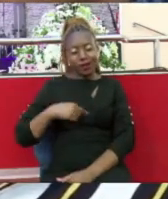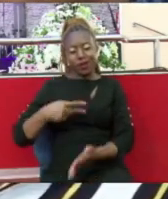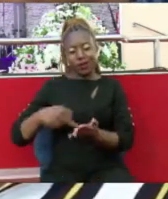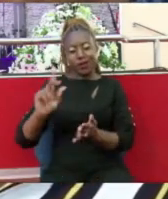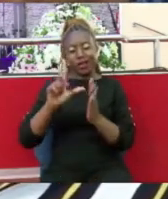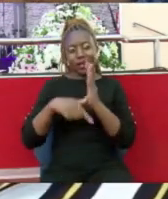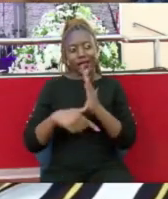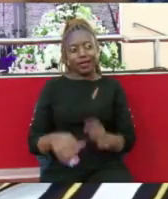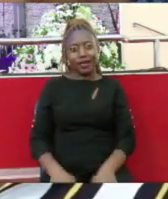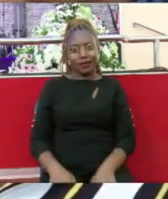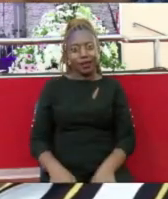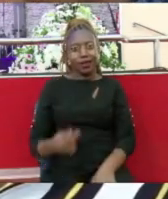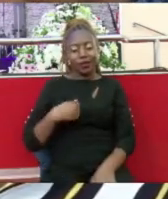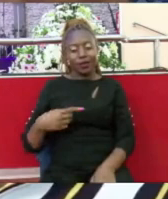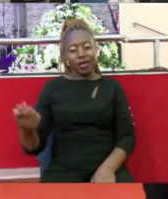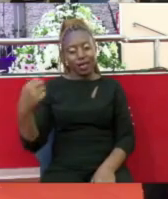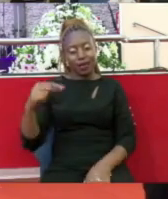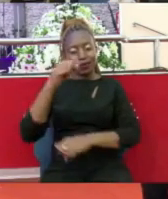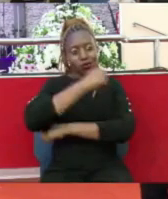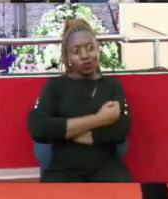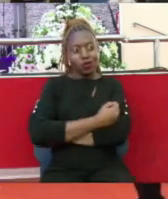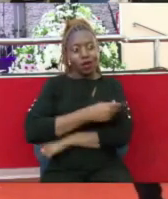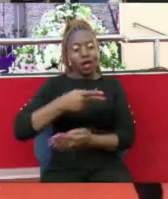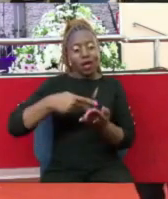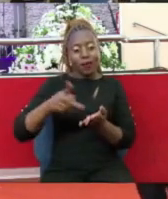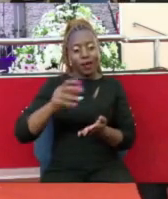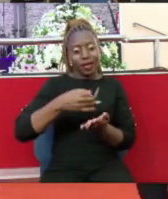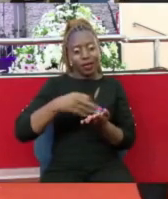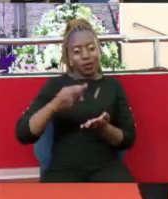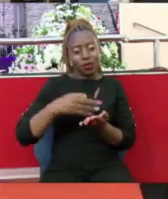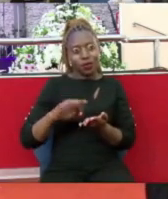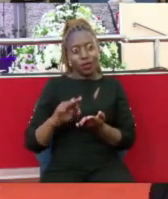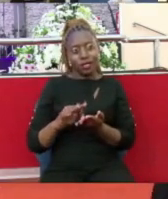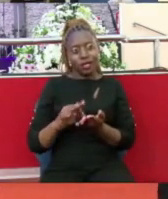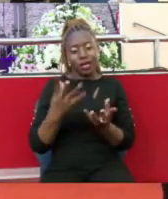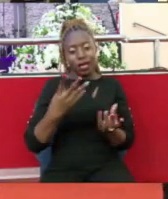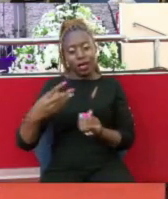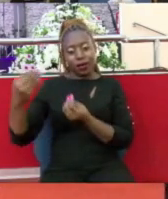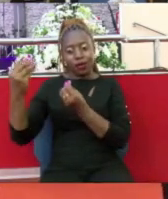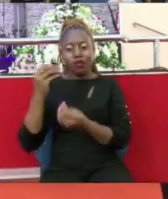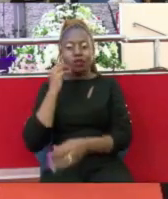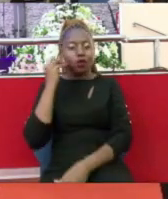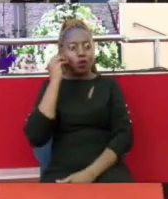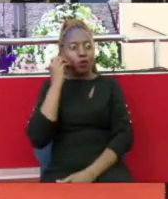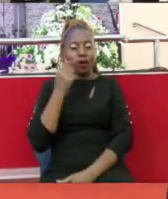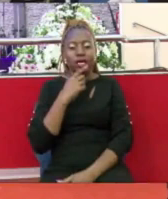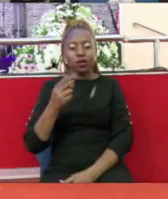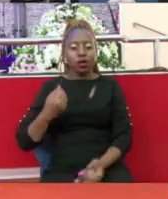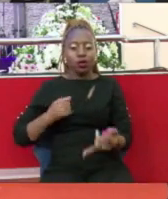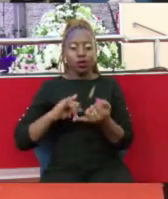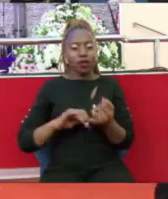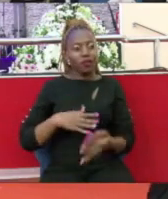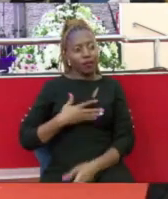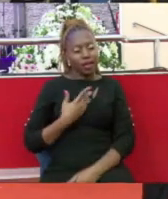So I came to school here. I paid the school fees. I went home and I told my wife, I found